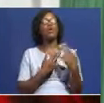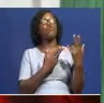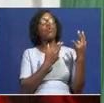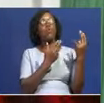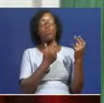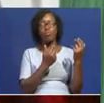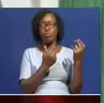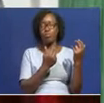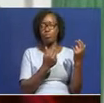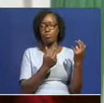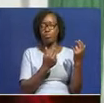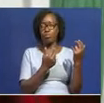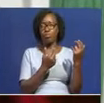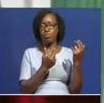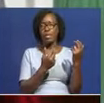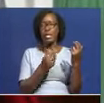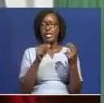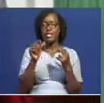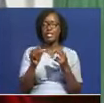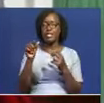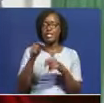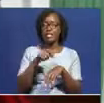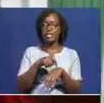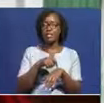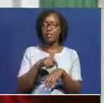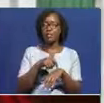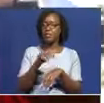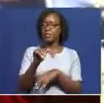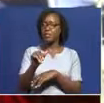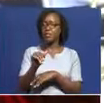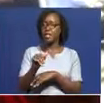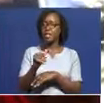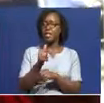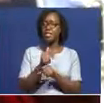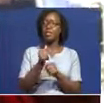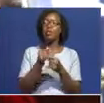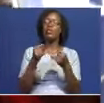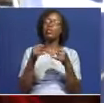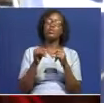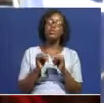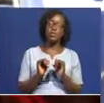Hope kila wakati ya kwamba hiyo kazi tutekelezwe.